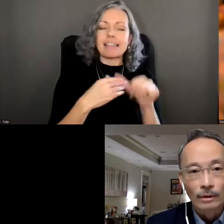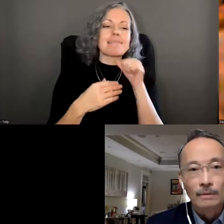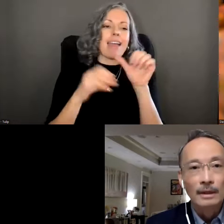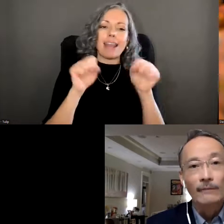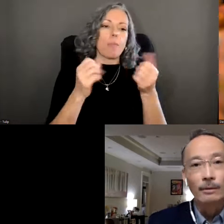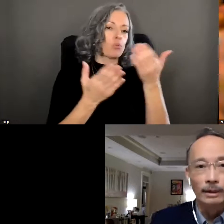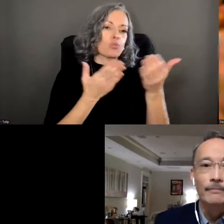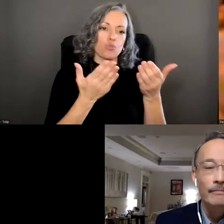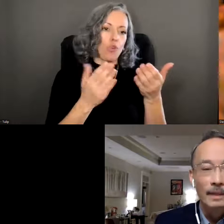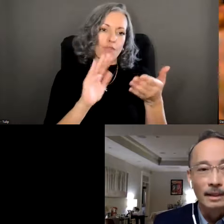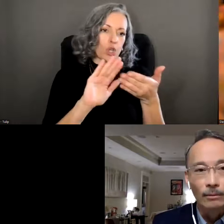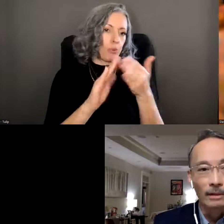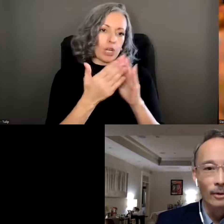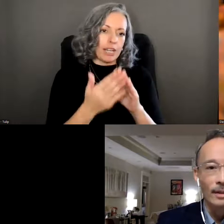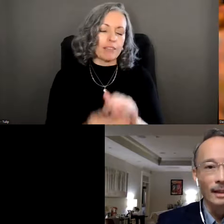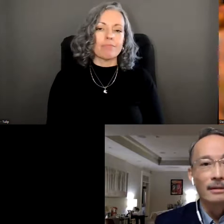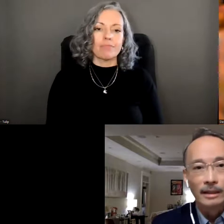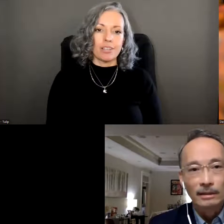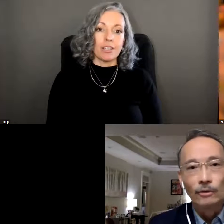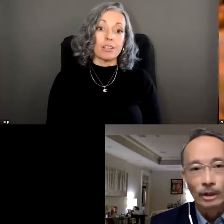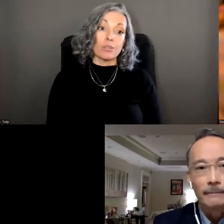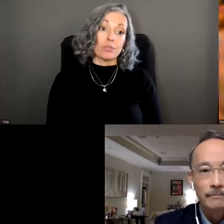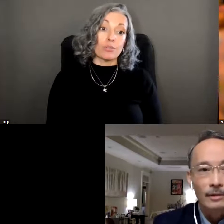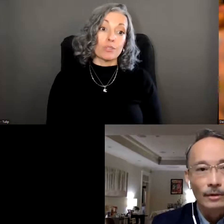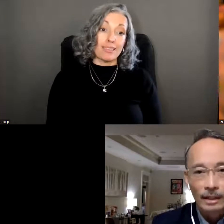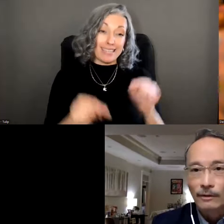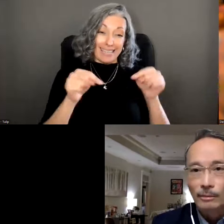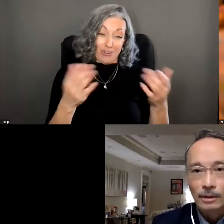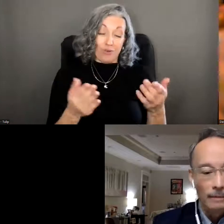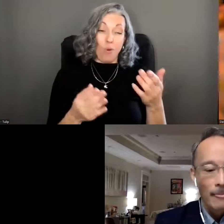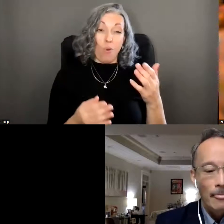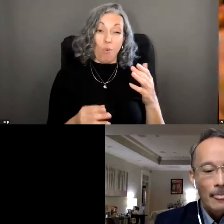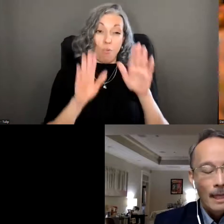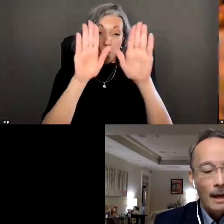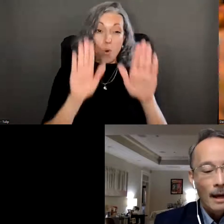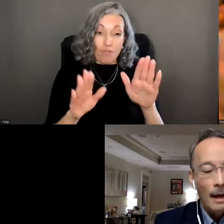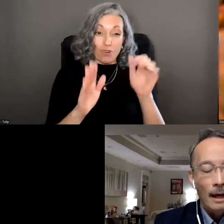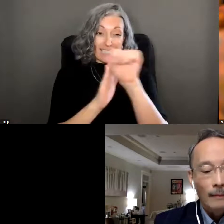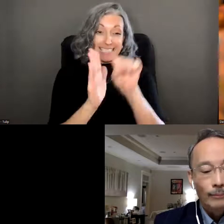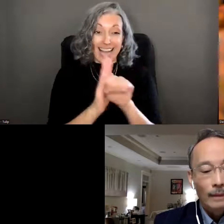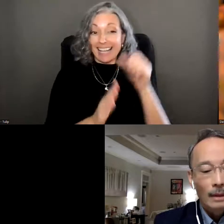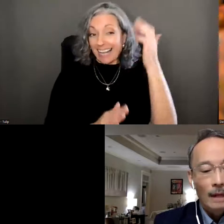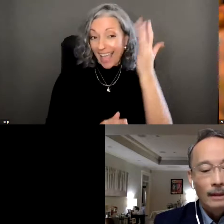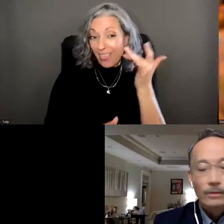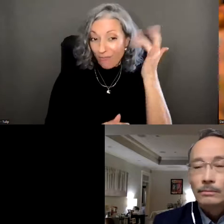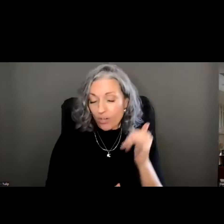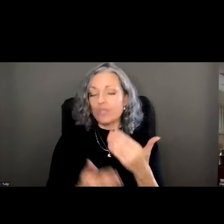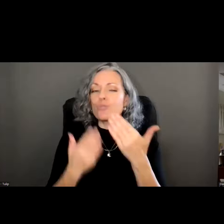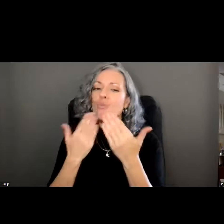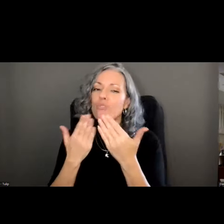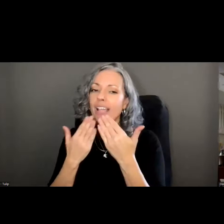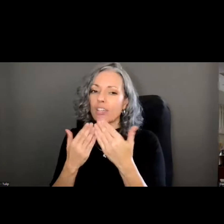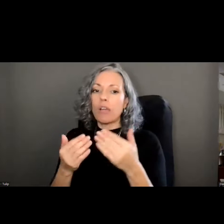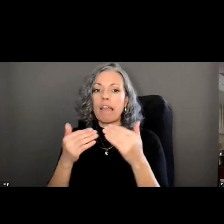serve, everyone in a wonderful state like California. So thank you very much. Great. I'd like to move